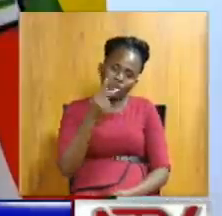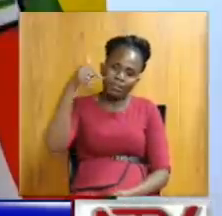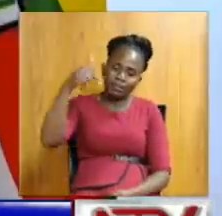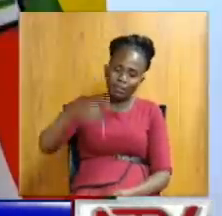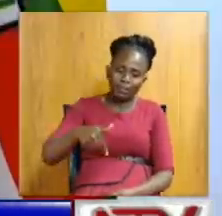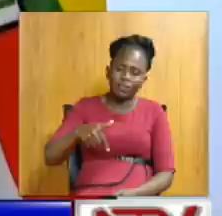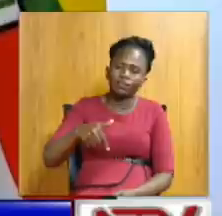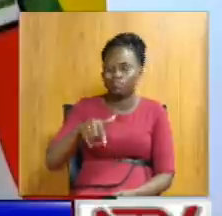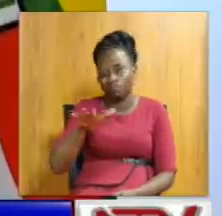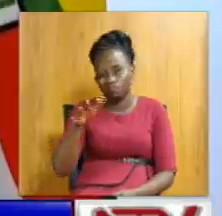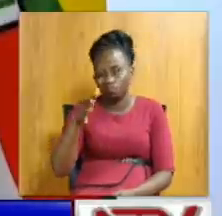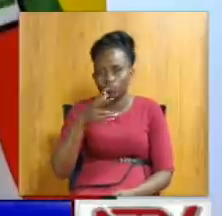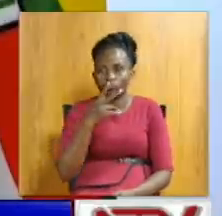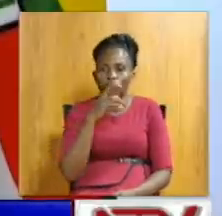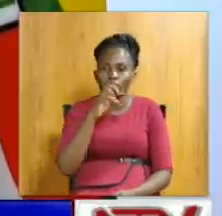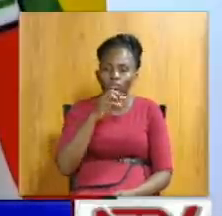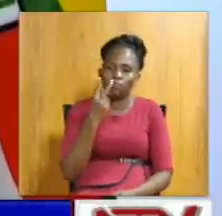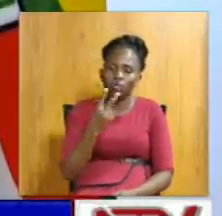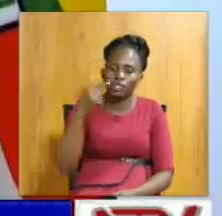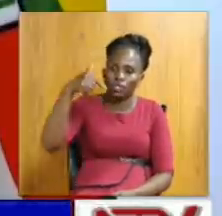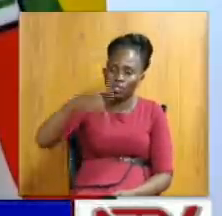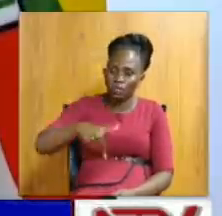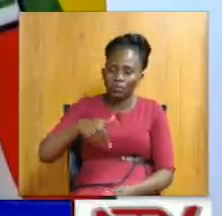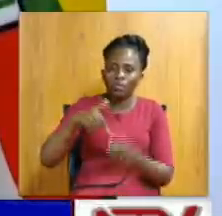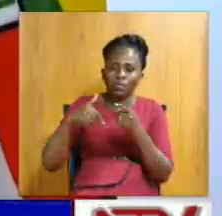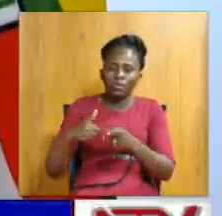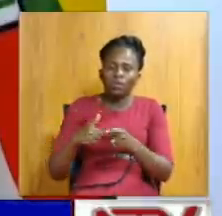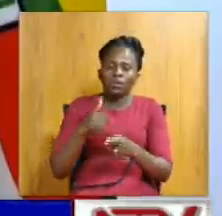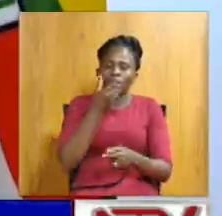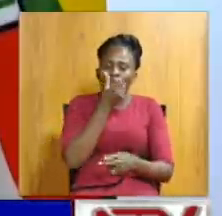827, I think, NRM got